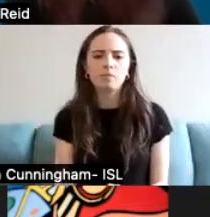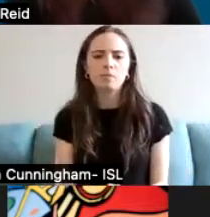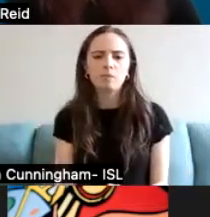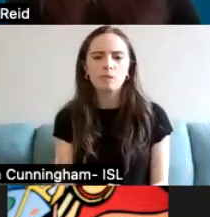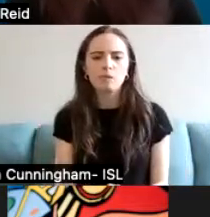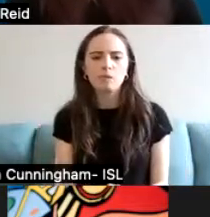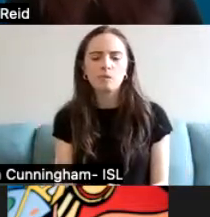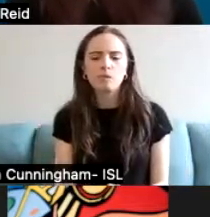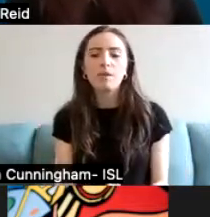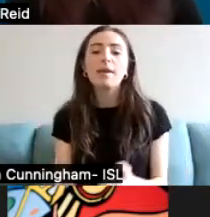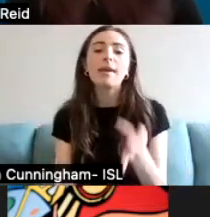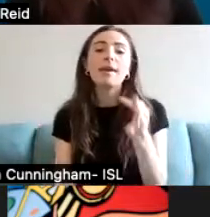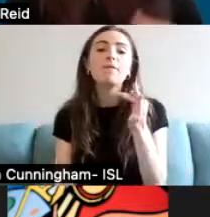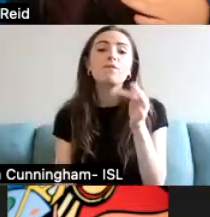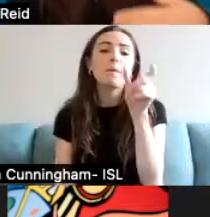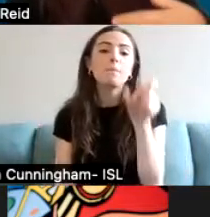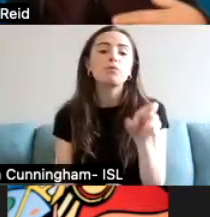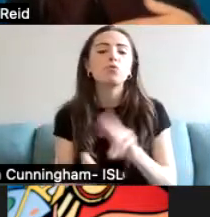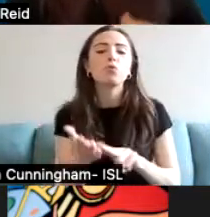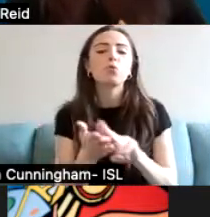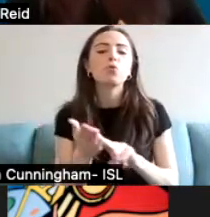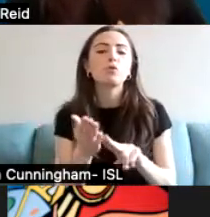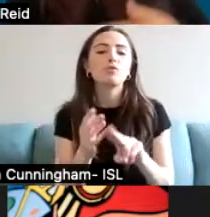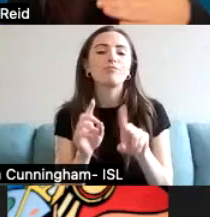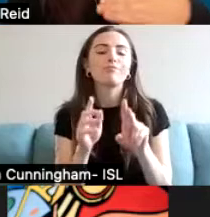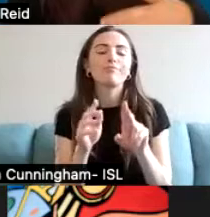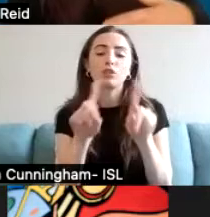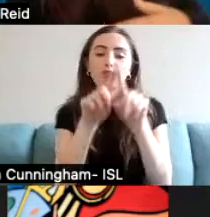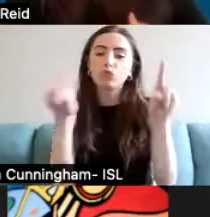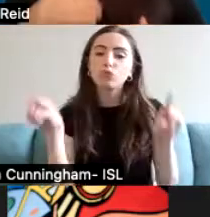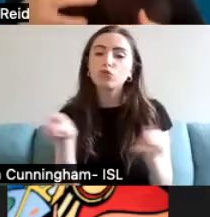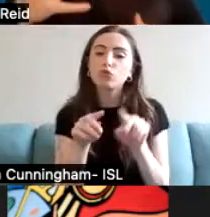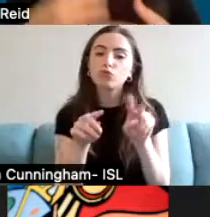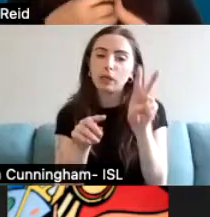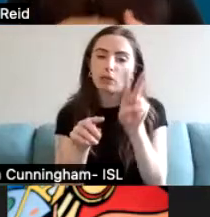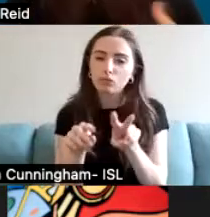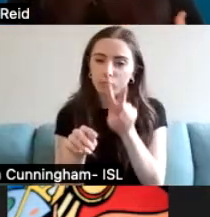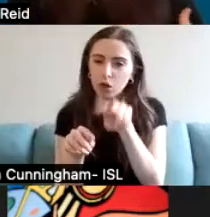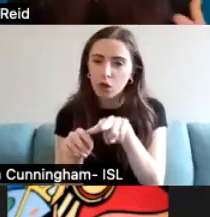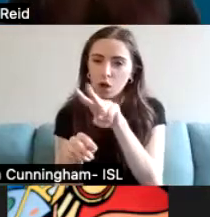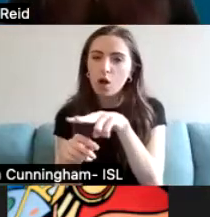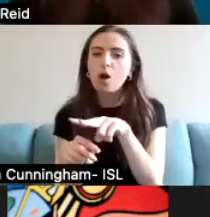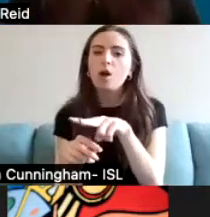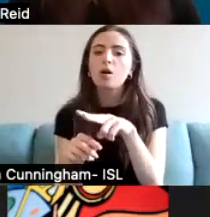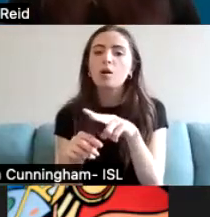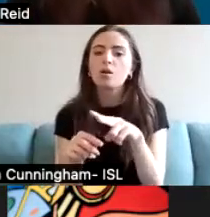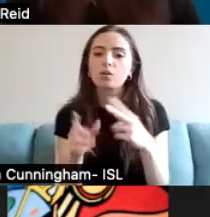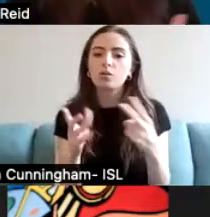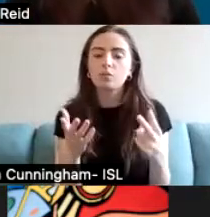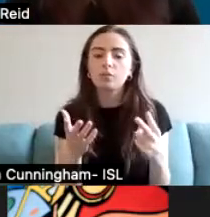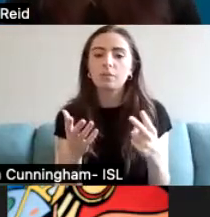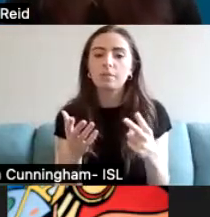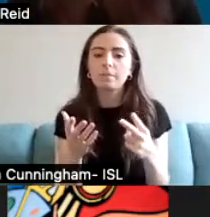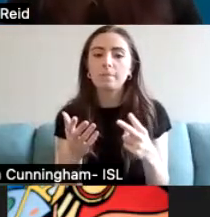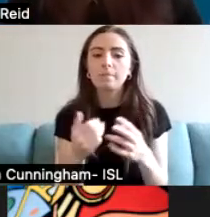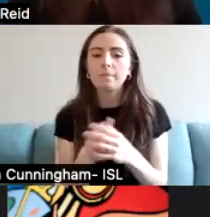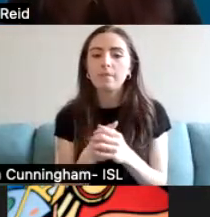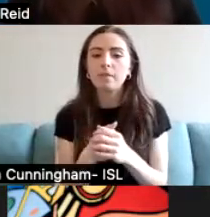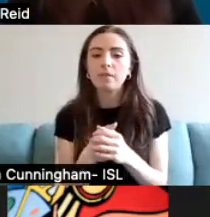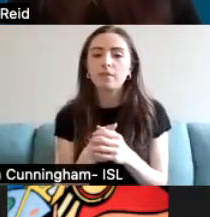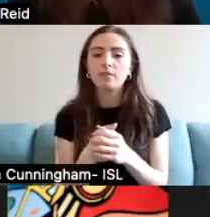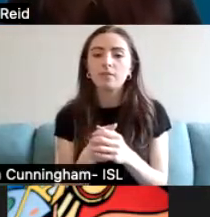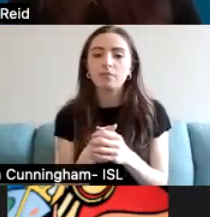using a screen reader is that they're able to know what the hierarchy of a document might be, the